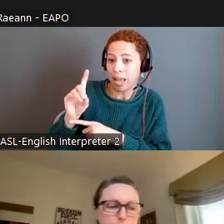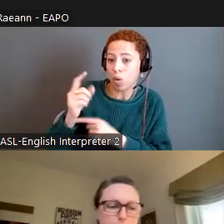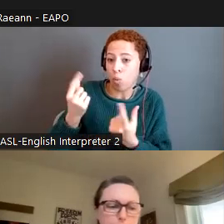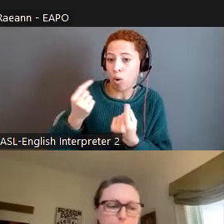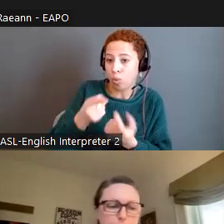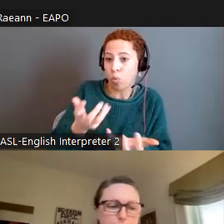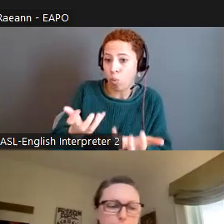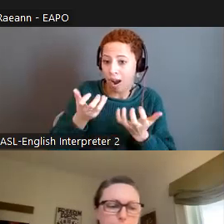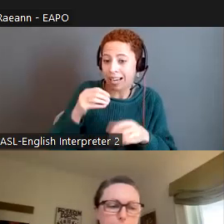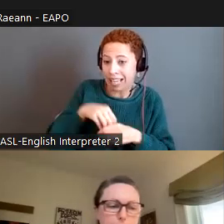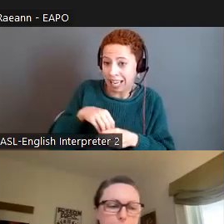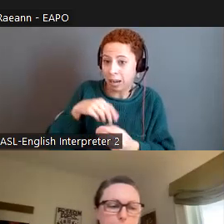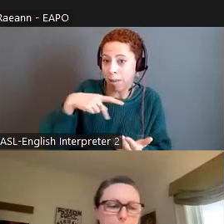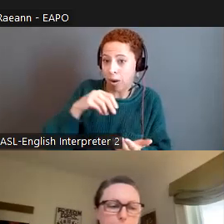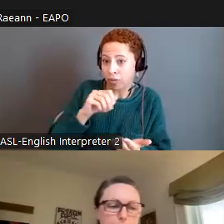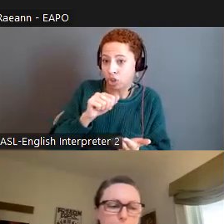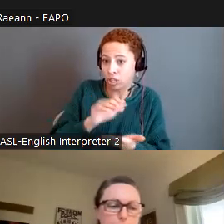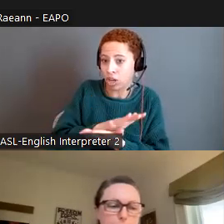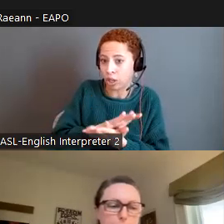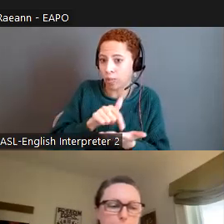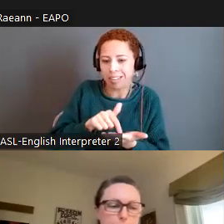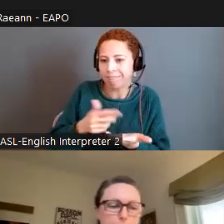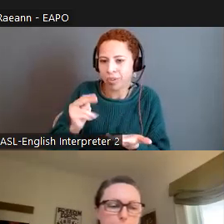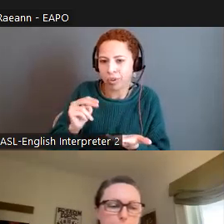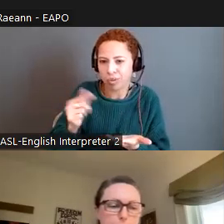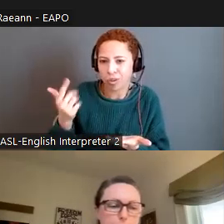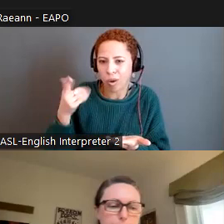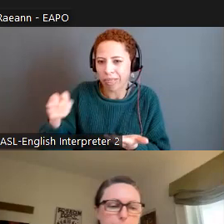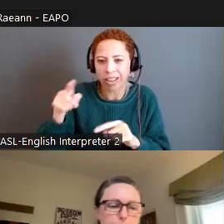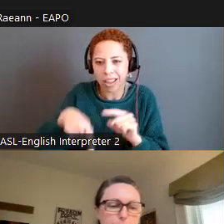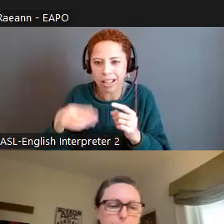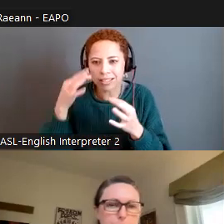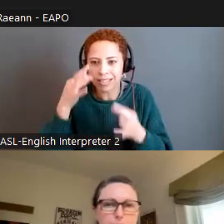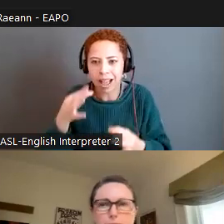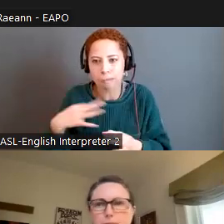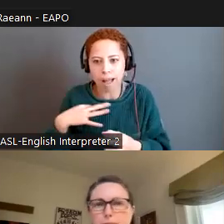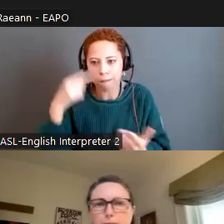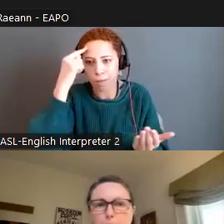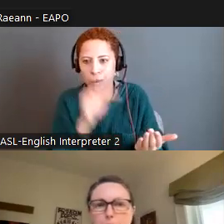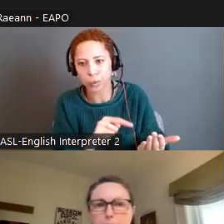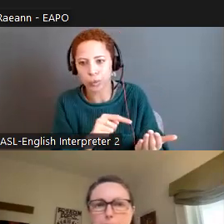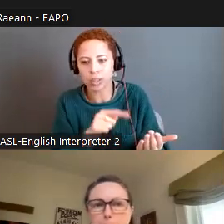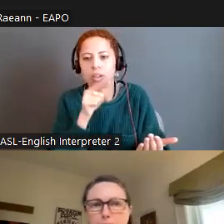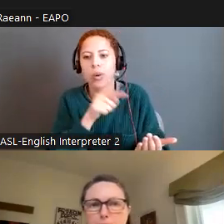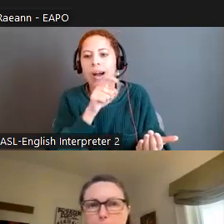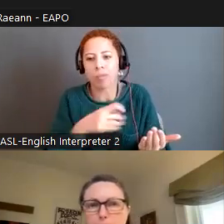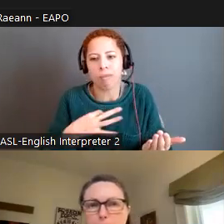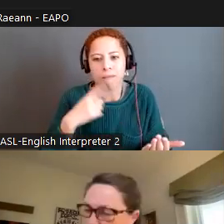can't act on that. Your attorney can't make that decision for you. You still have to have a level of capacity to make that decision.